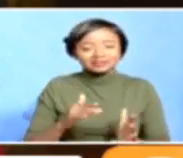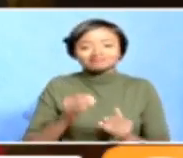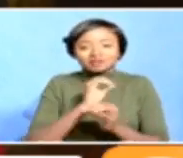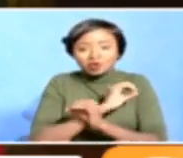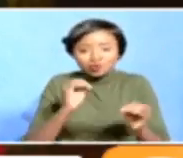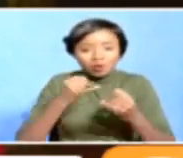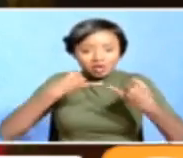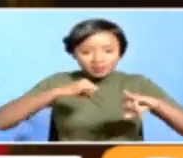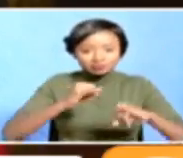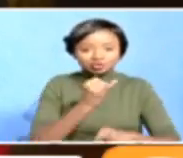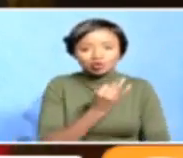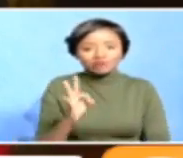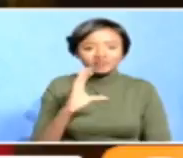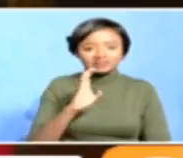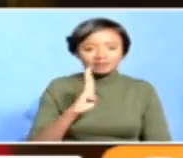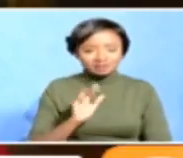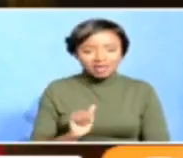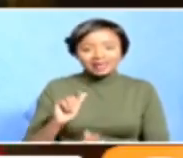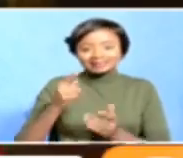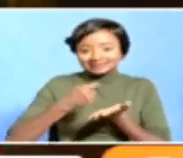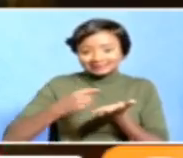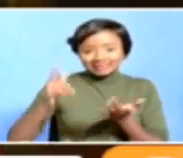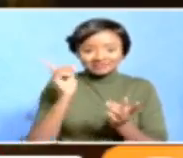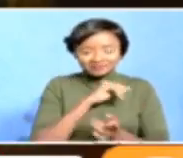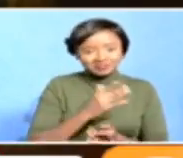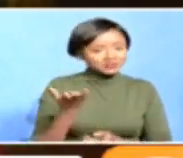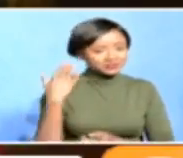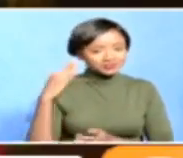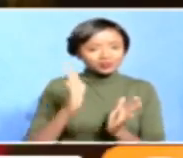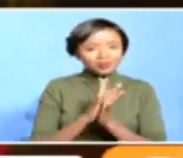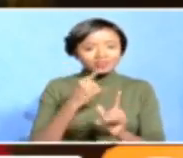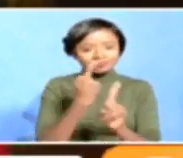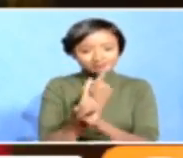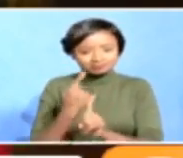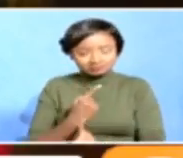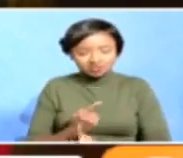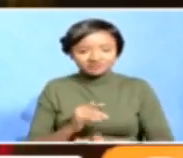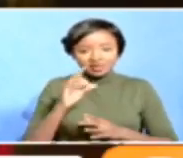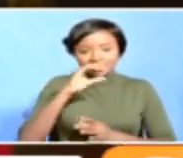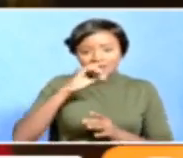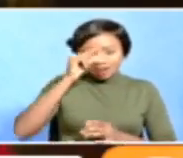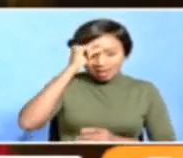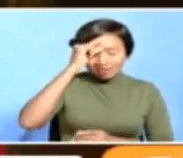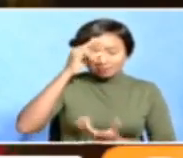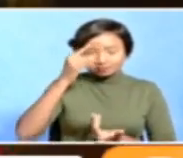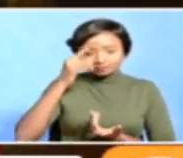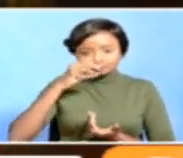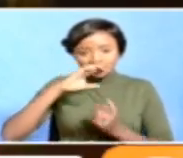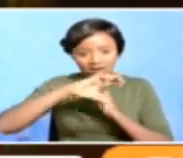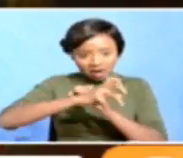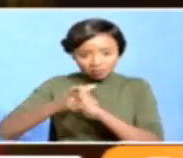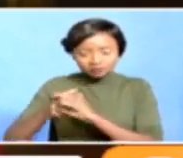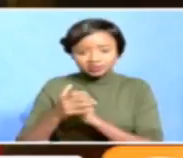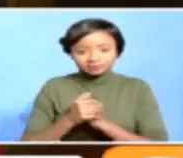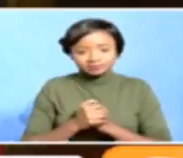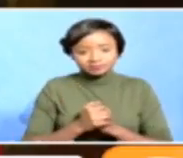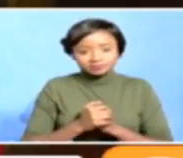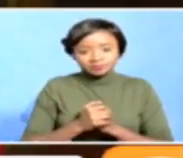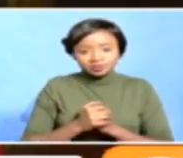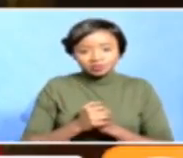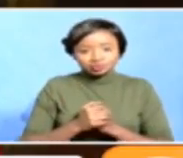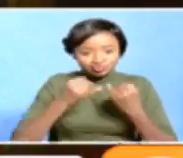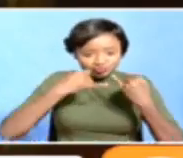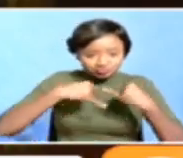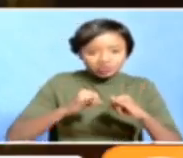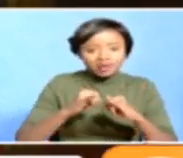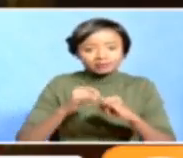return to work formula that was signed by the nurses with their respective county governments on November 2nd, 2017, as they sought to